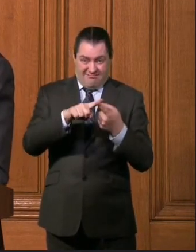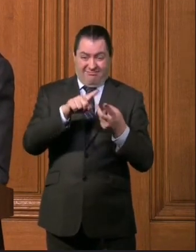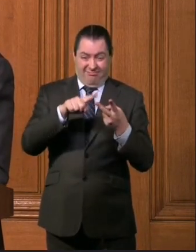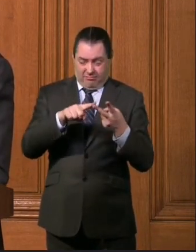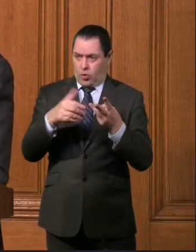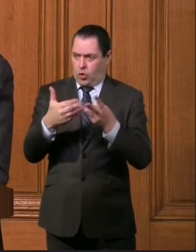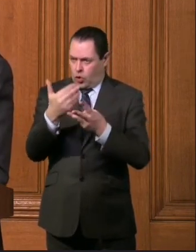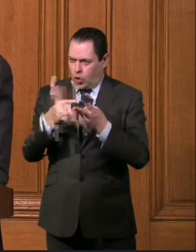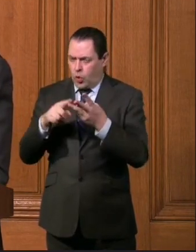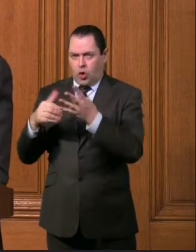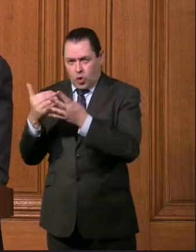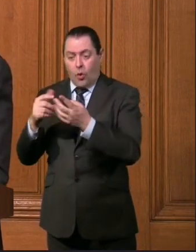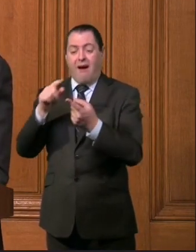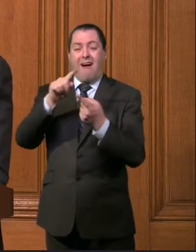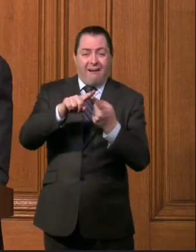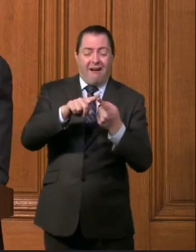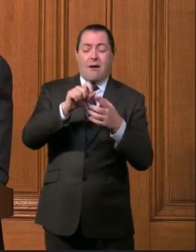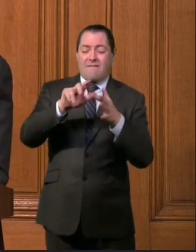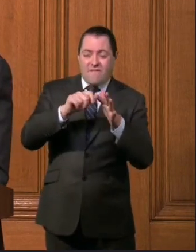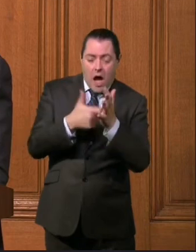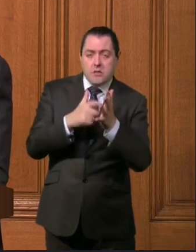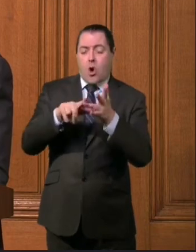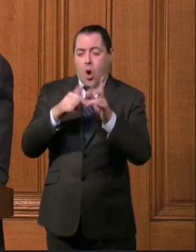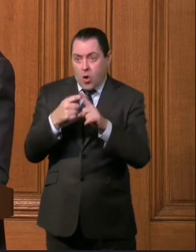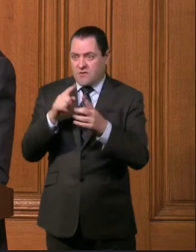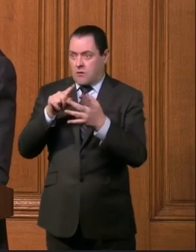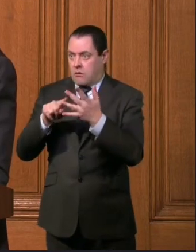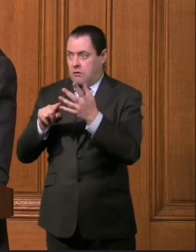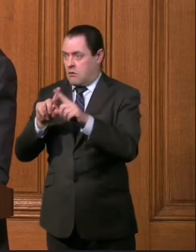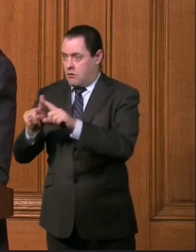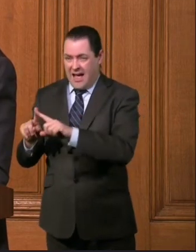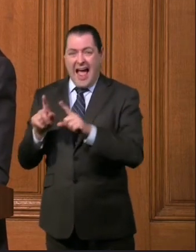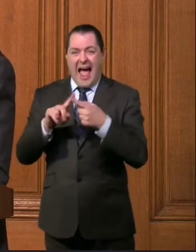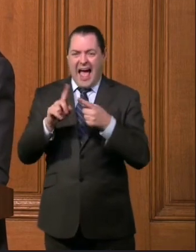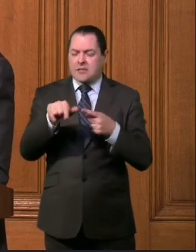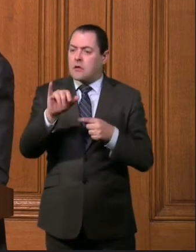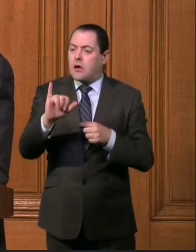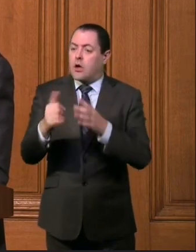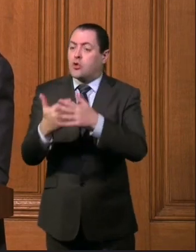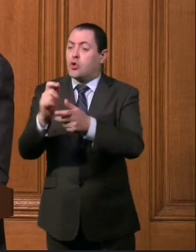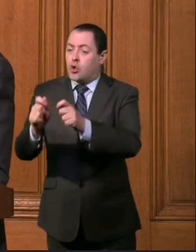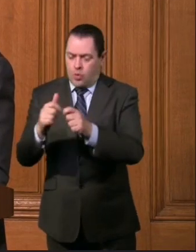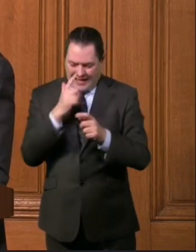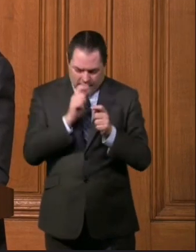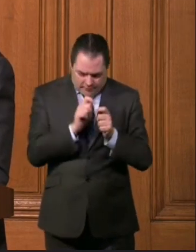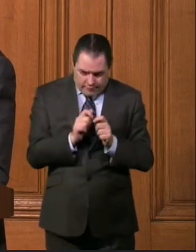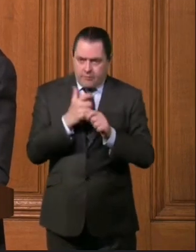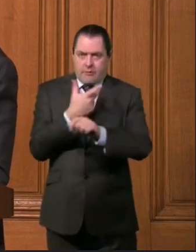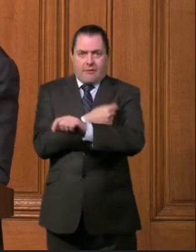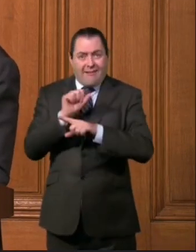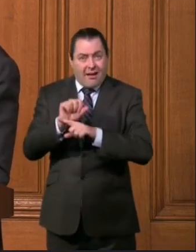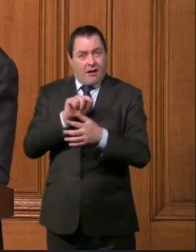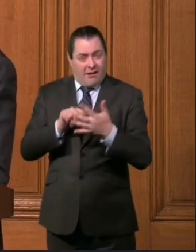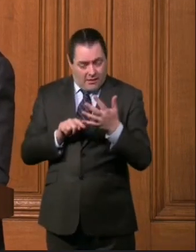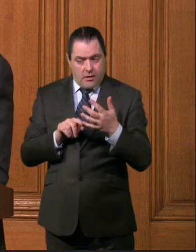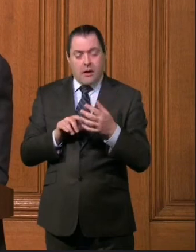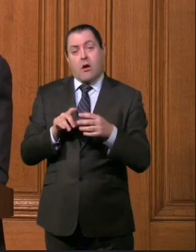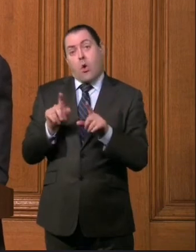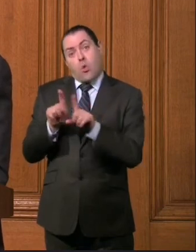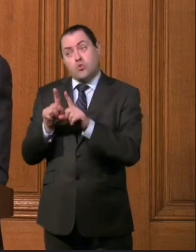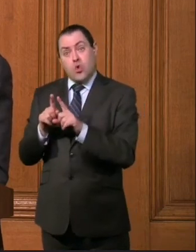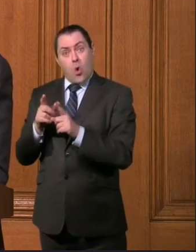be. And there are new medicines coming along, including specific antiviral drugs, which will be going into the clinic over